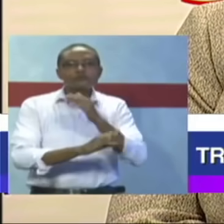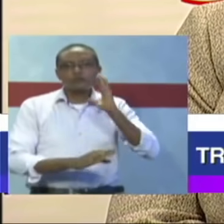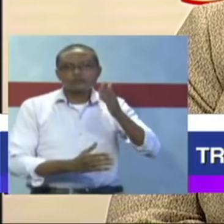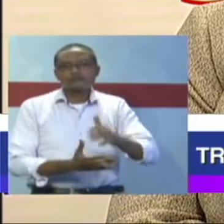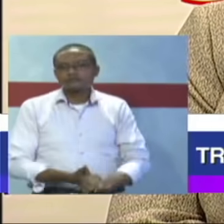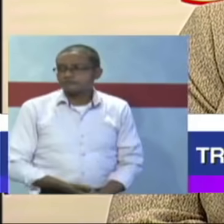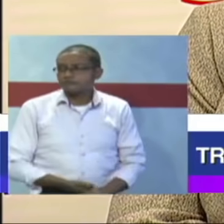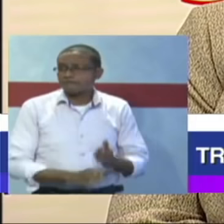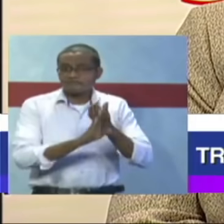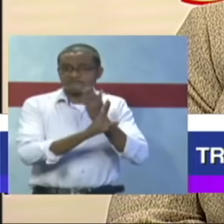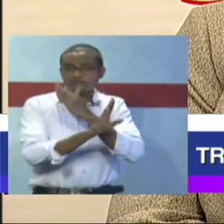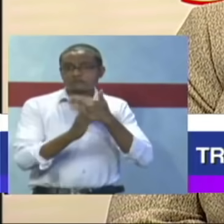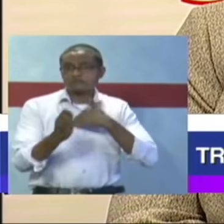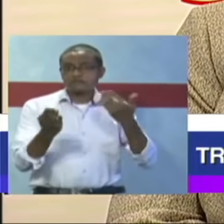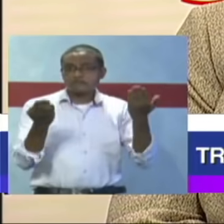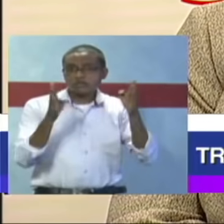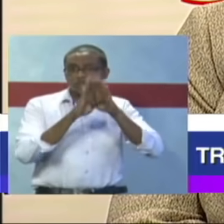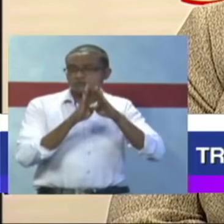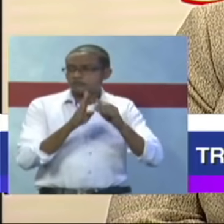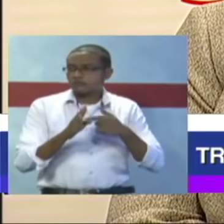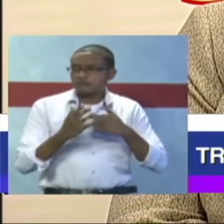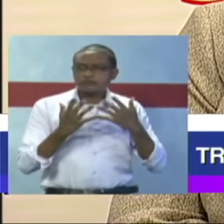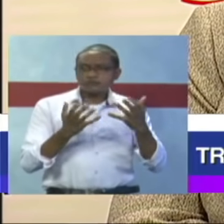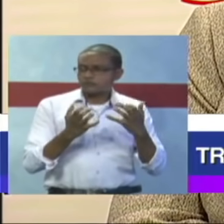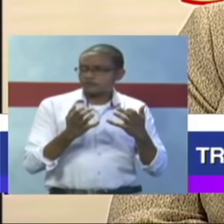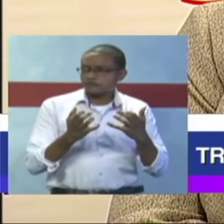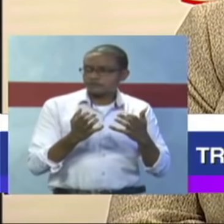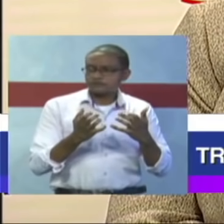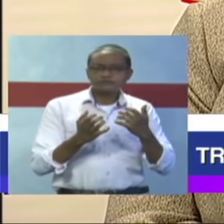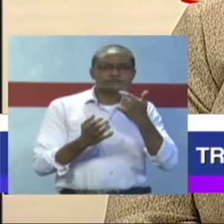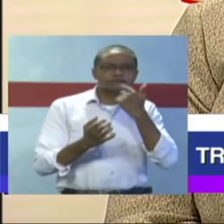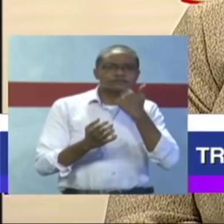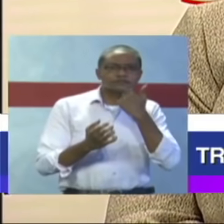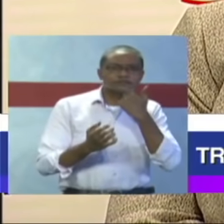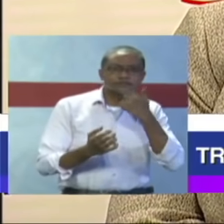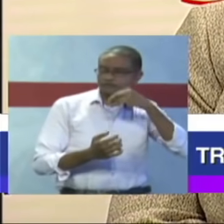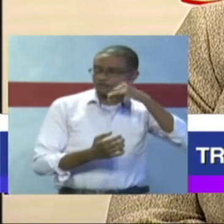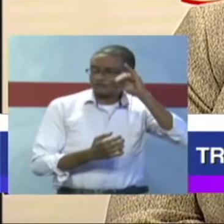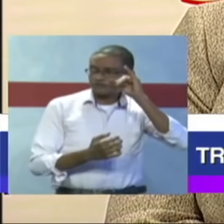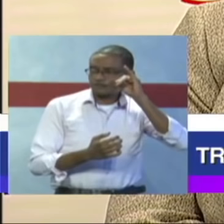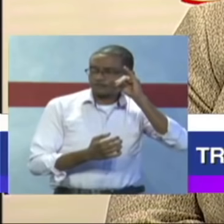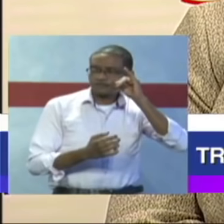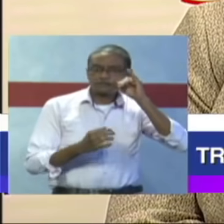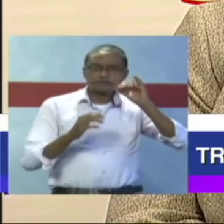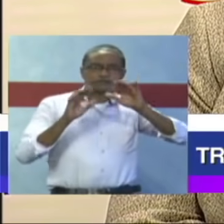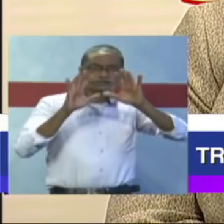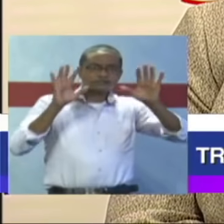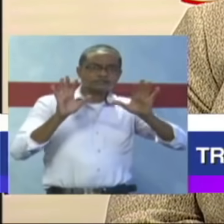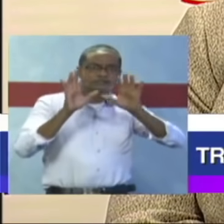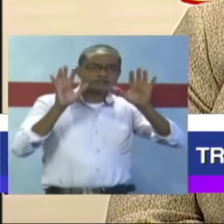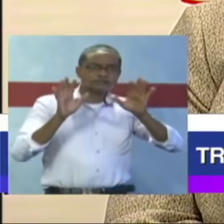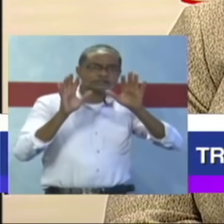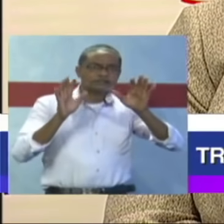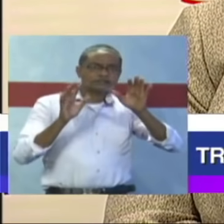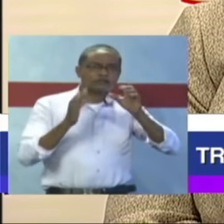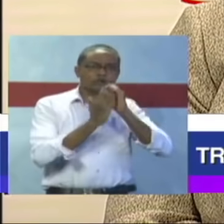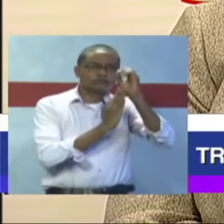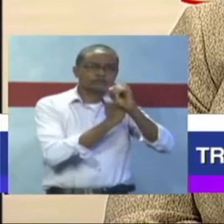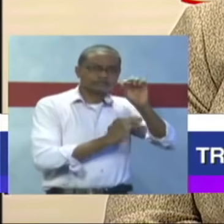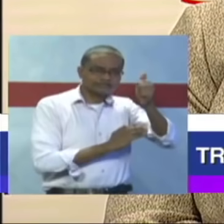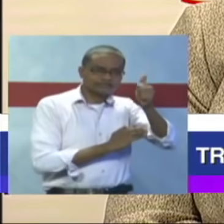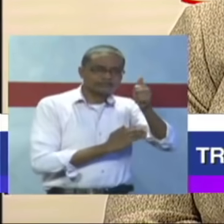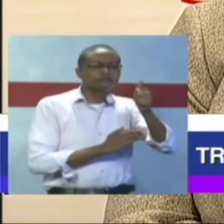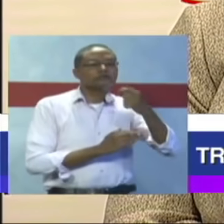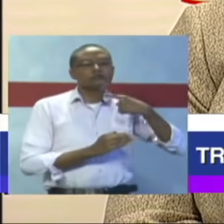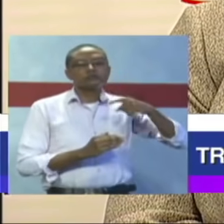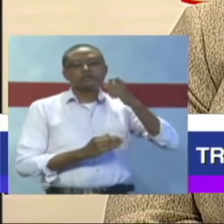Before I close this morning, I want to just highlight that yesterday, Sunday, the 10th of October, we recognized World